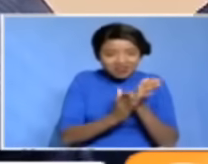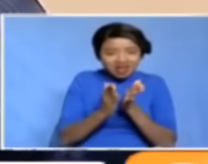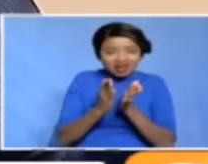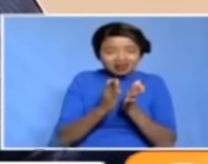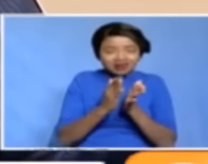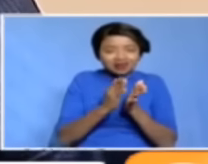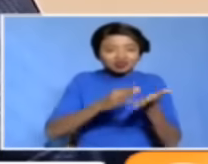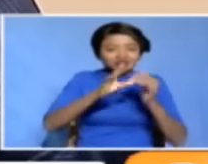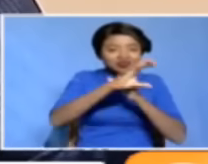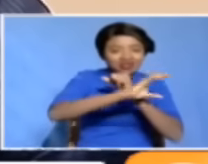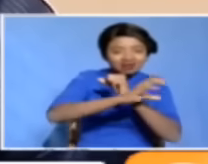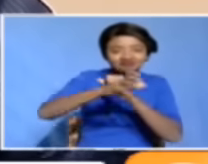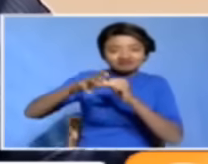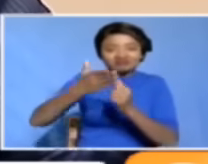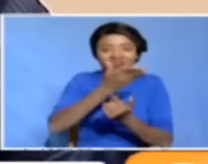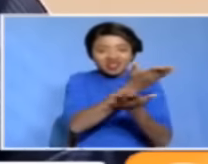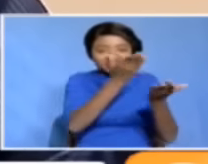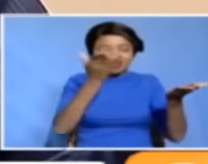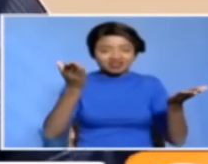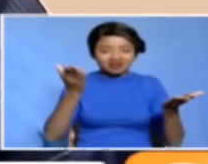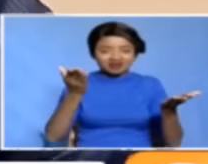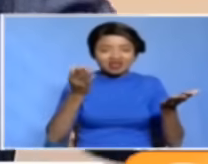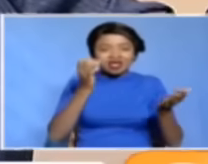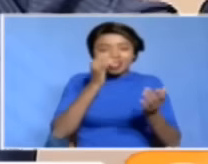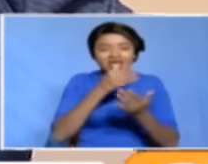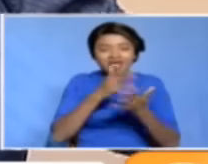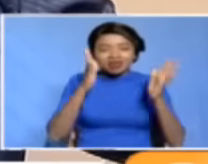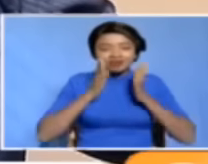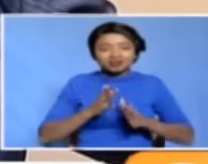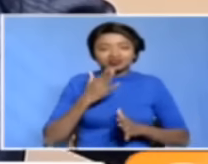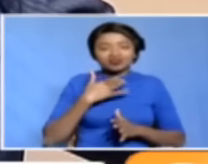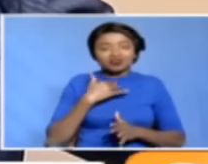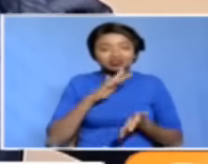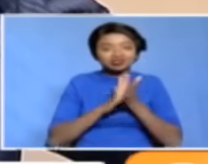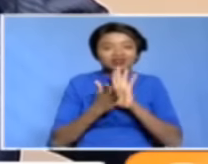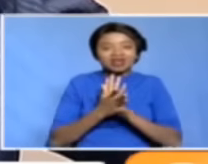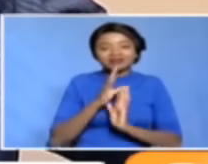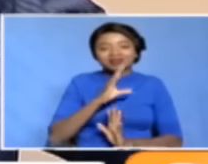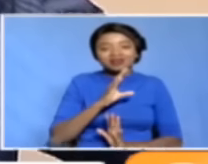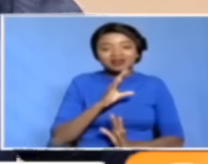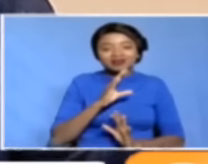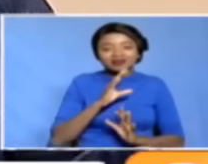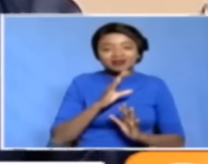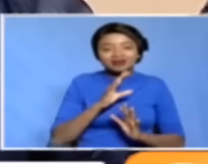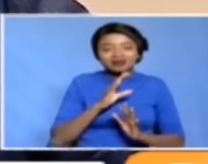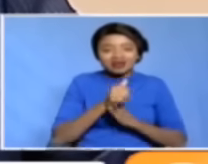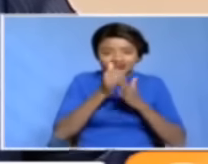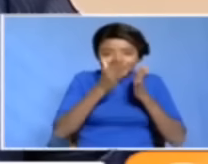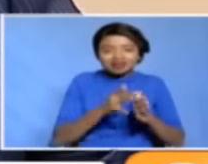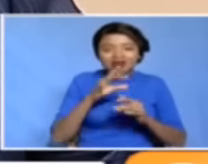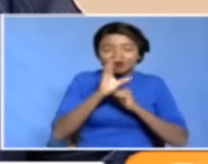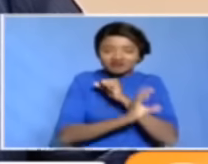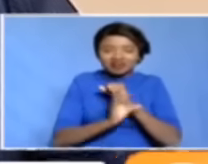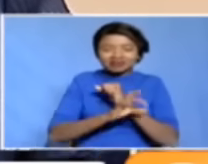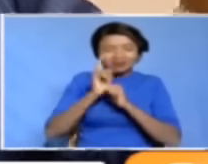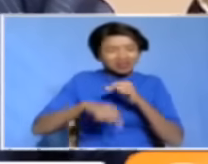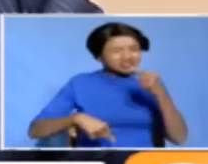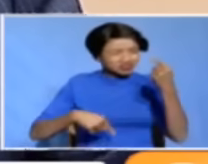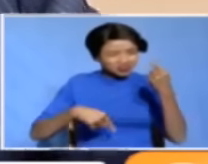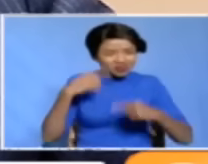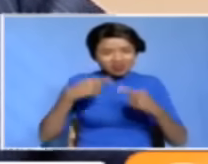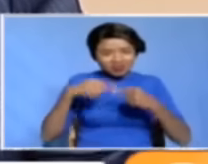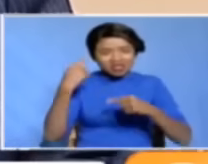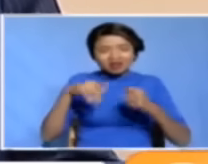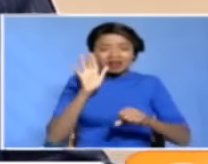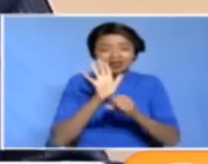that whoever wants to become the CEO of the country must win in as many constituencies, as many members of